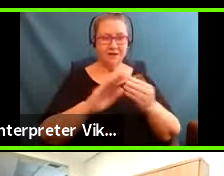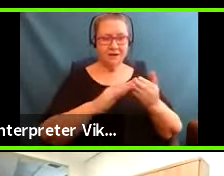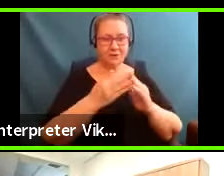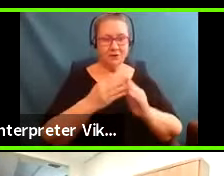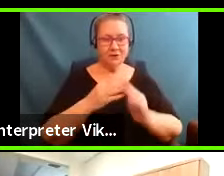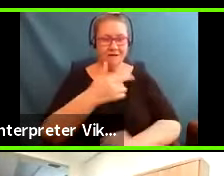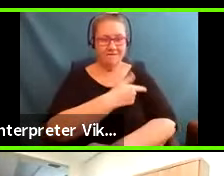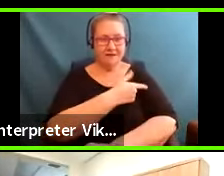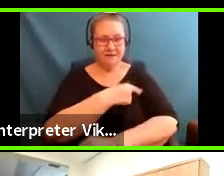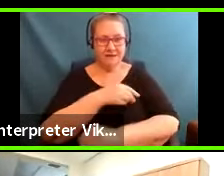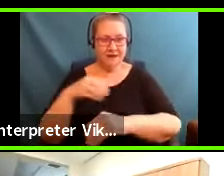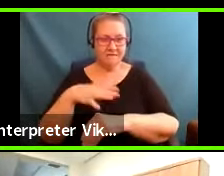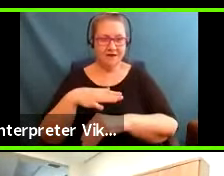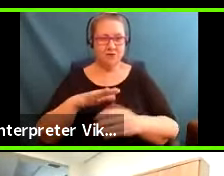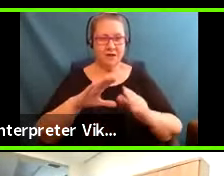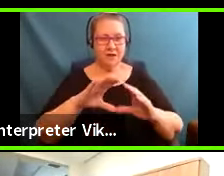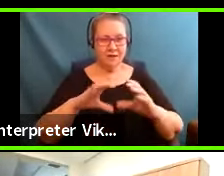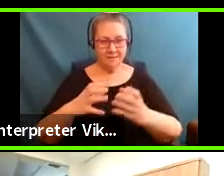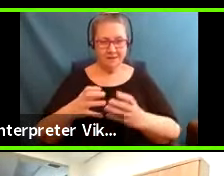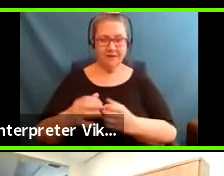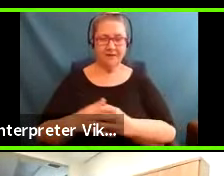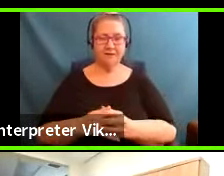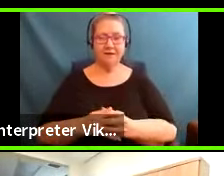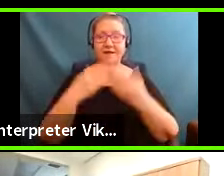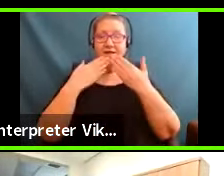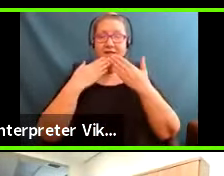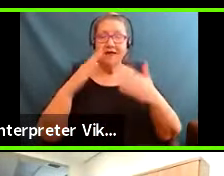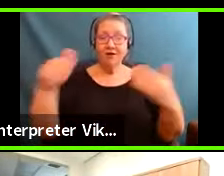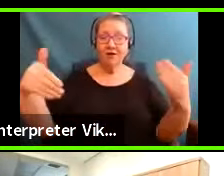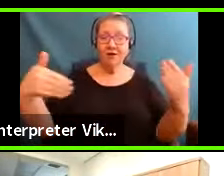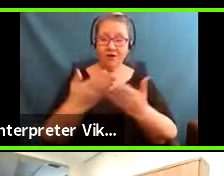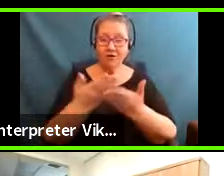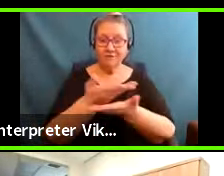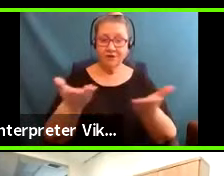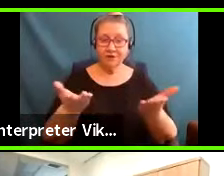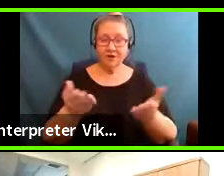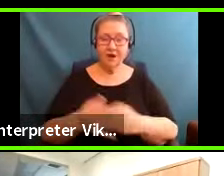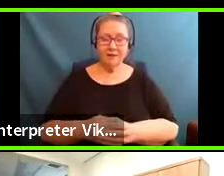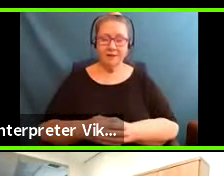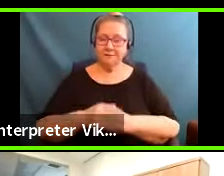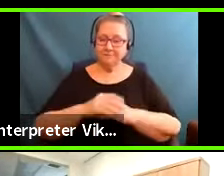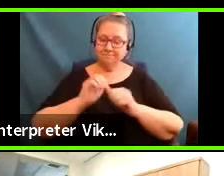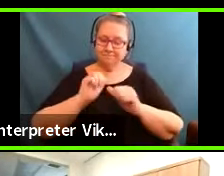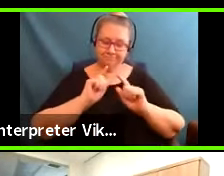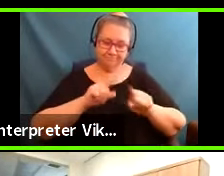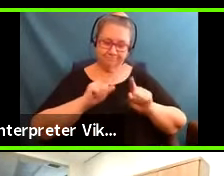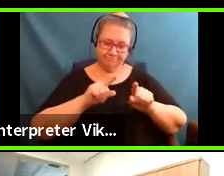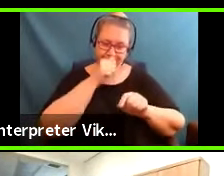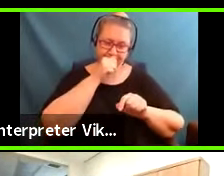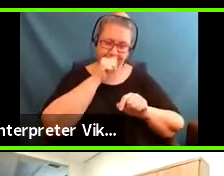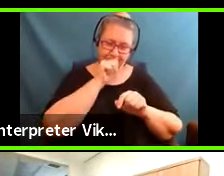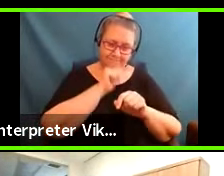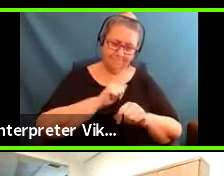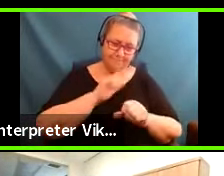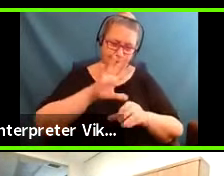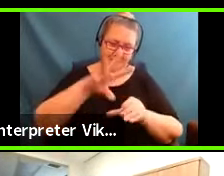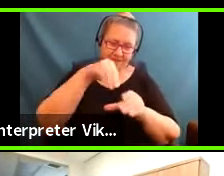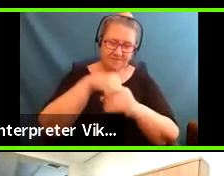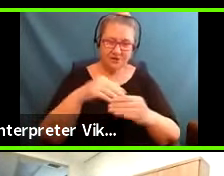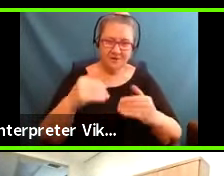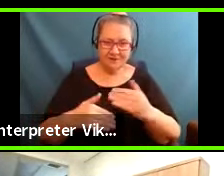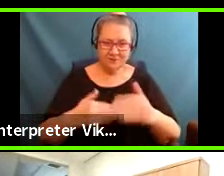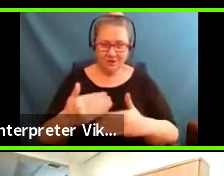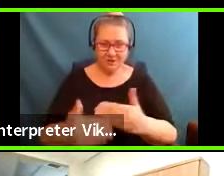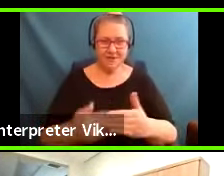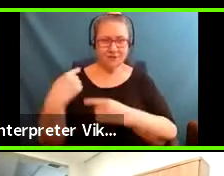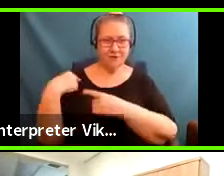Advisory Committee. I want to thank all of you for your commitment, engagement, participation in this process so